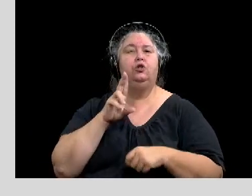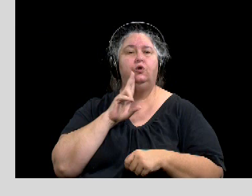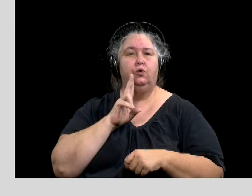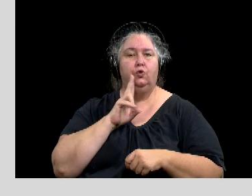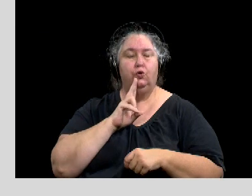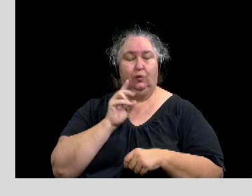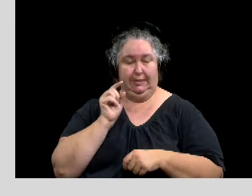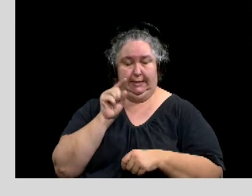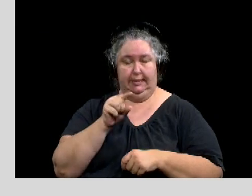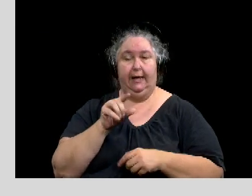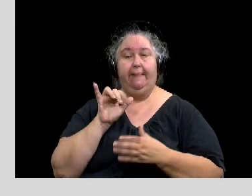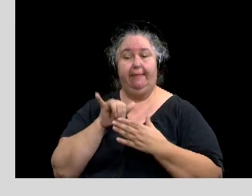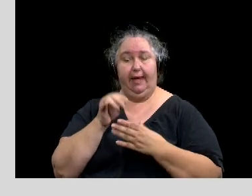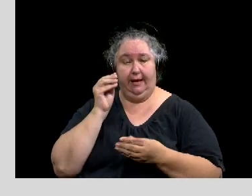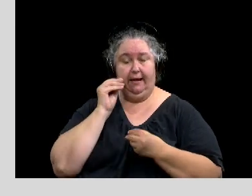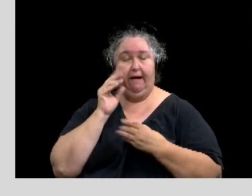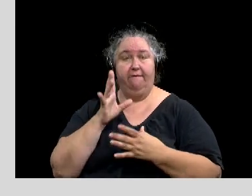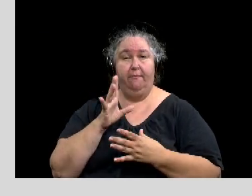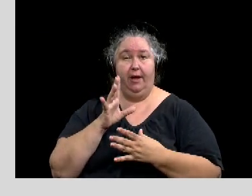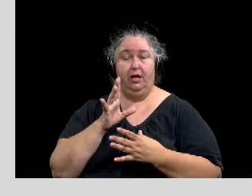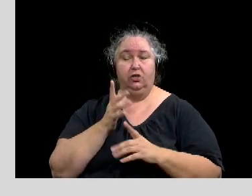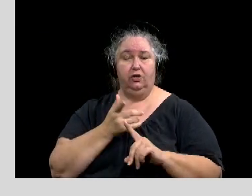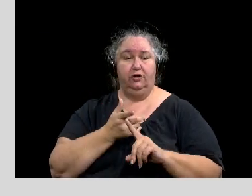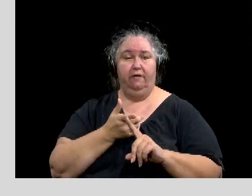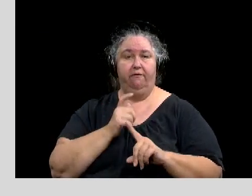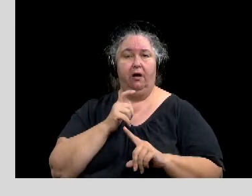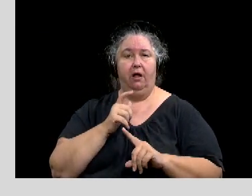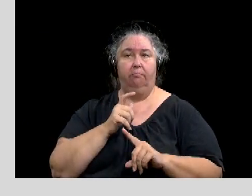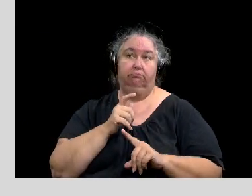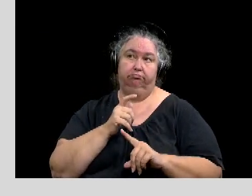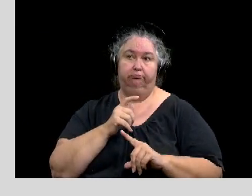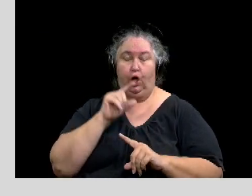is data that's from Google